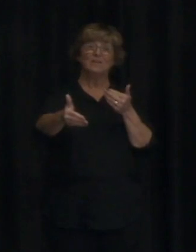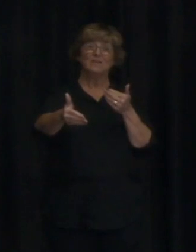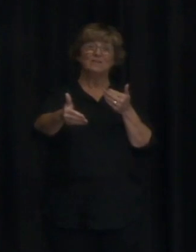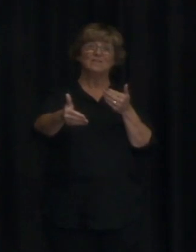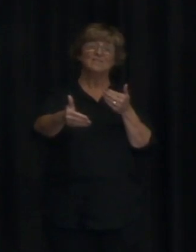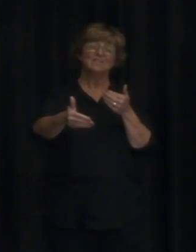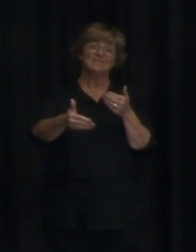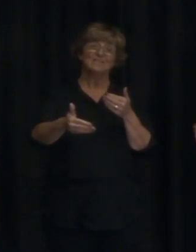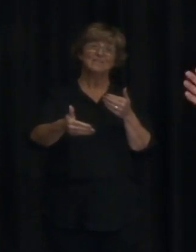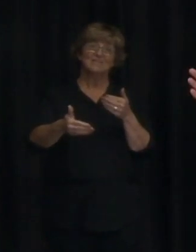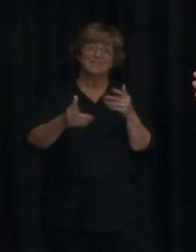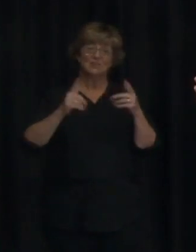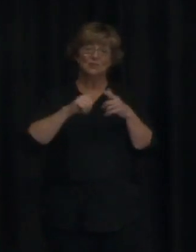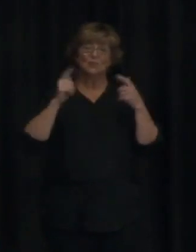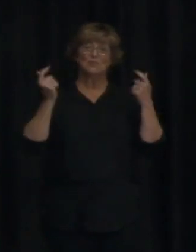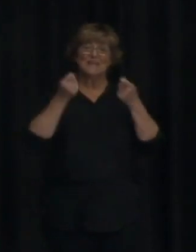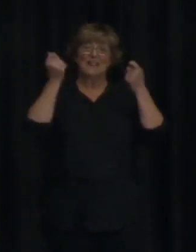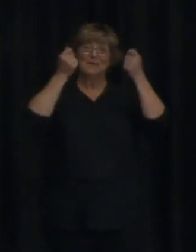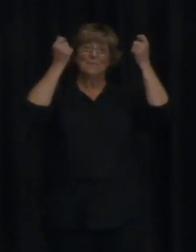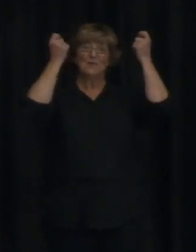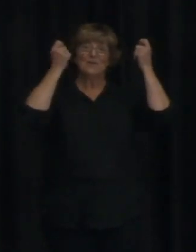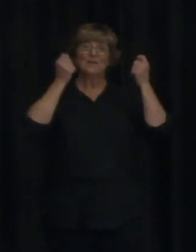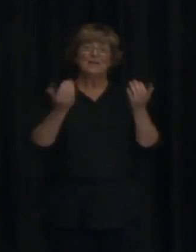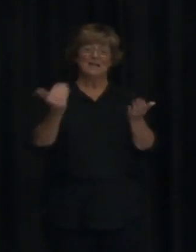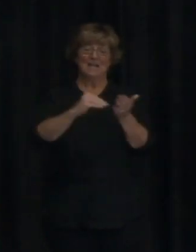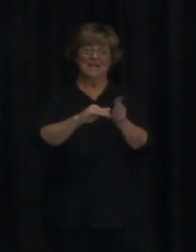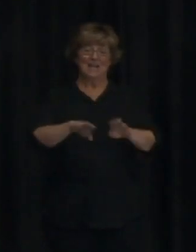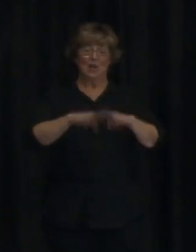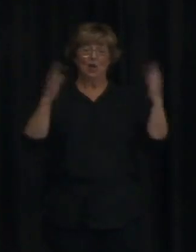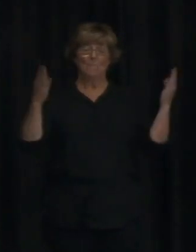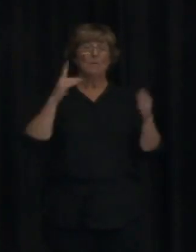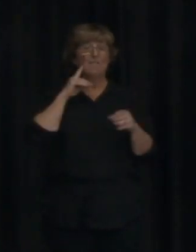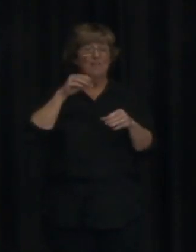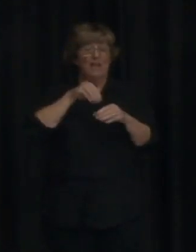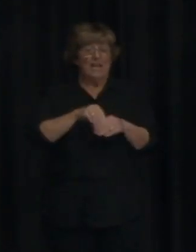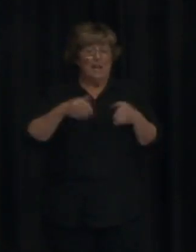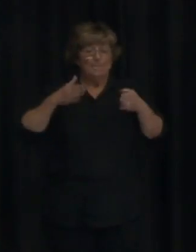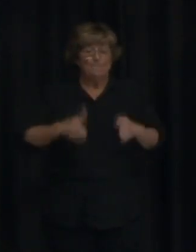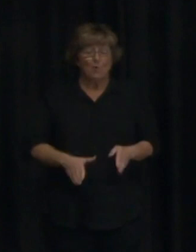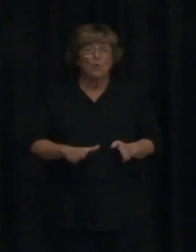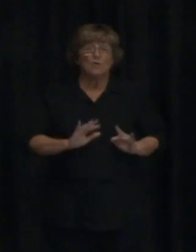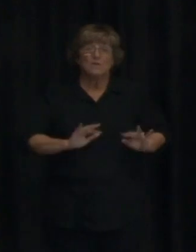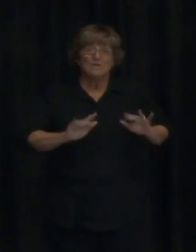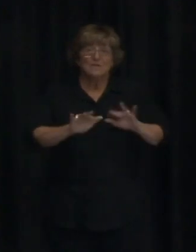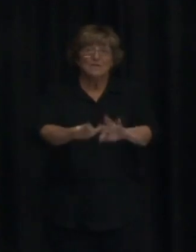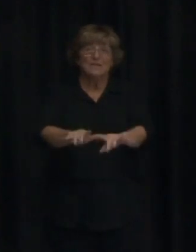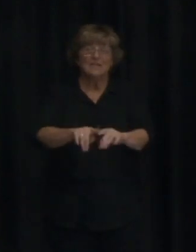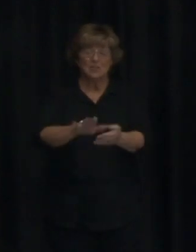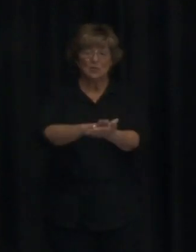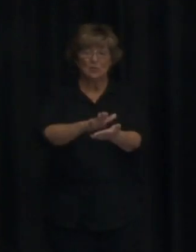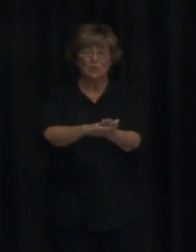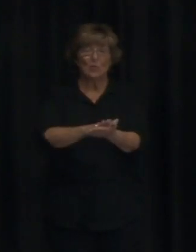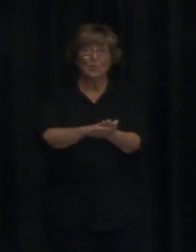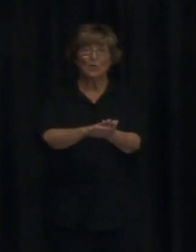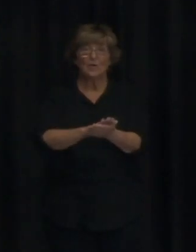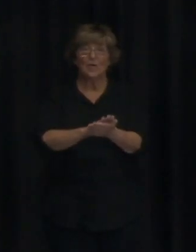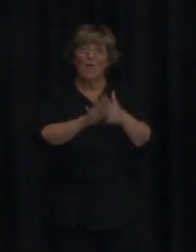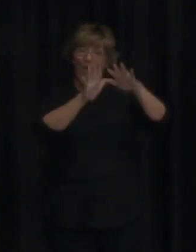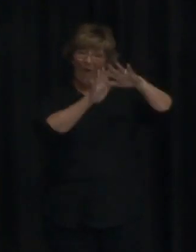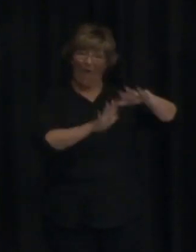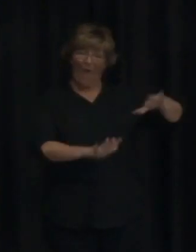to celebrating the reopening for in-person instruction of schools all up and